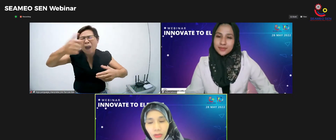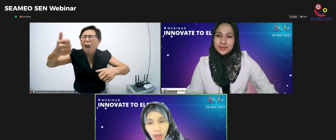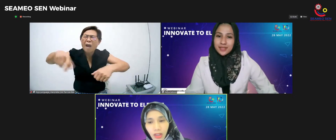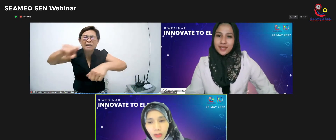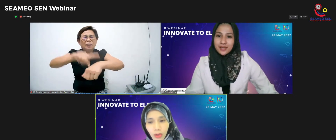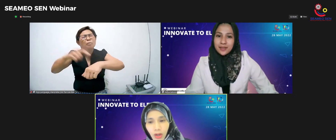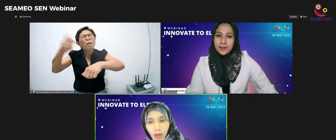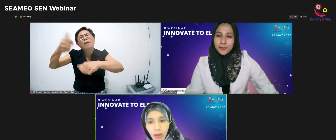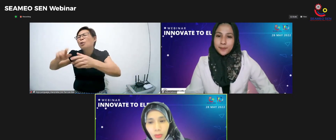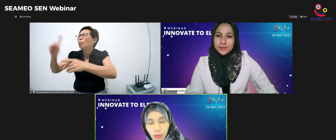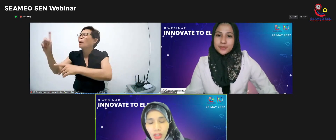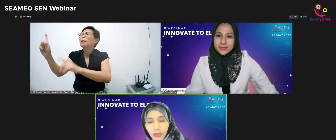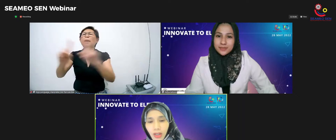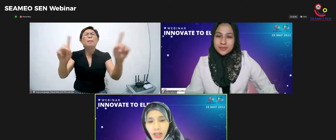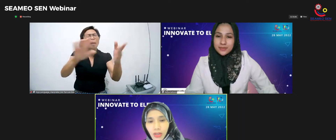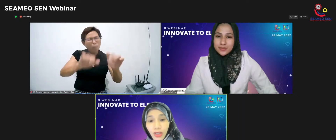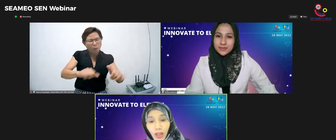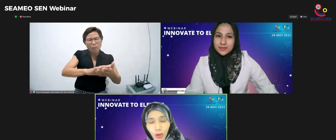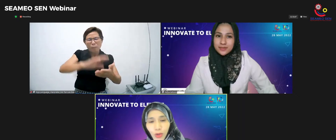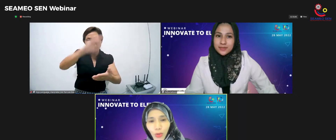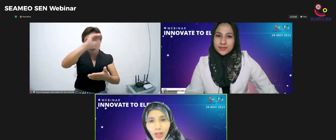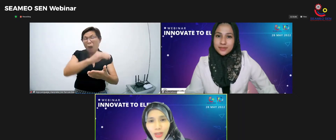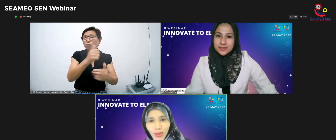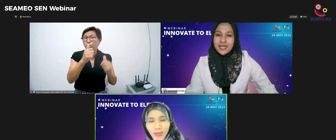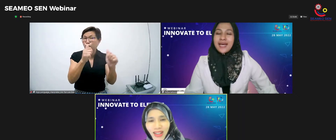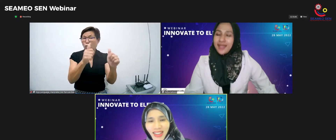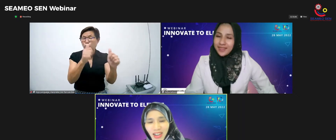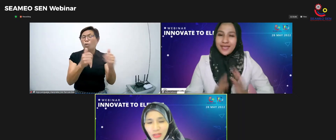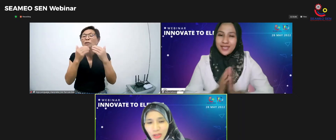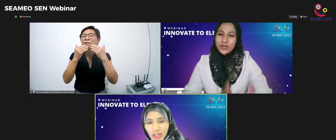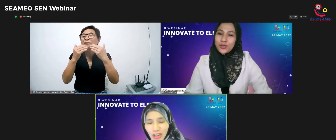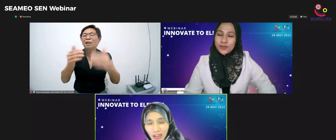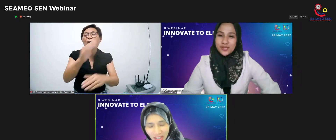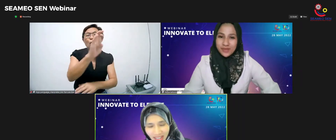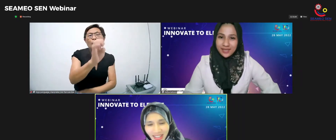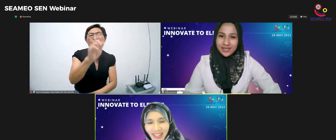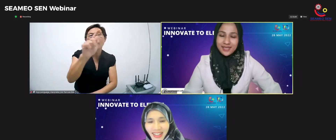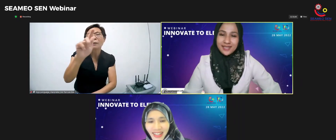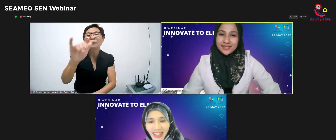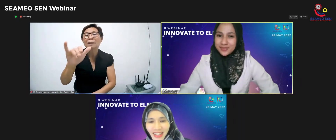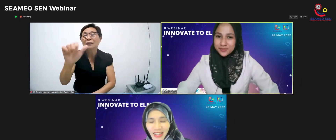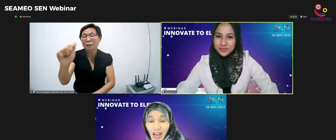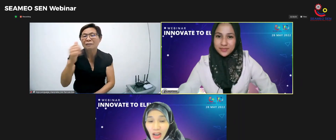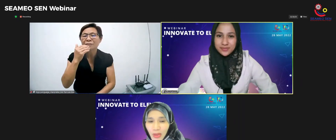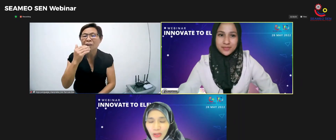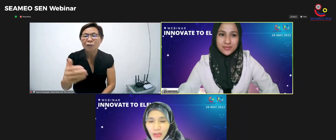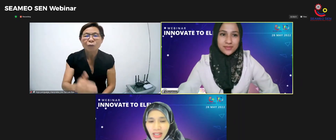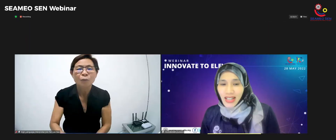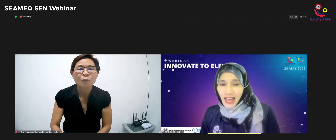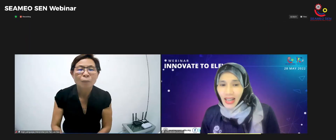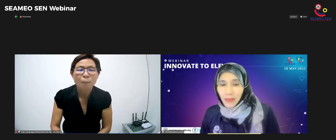very effective, most definitely. So thank you so much, Miss Vetia, Thank for you, sharing. Saila.